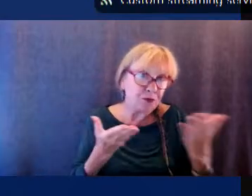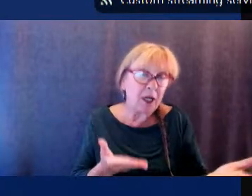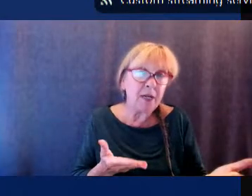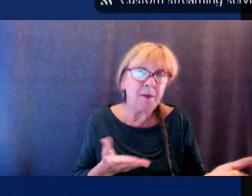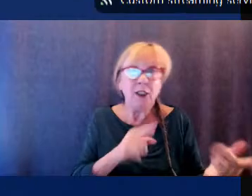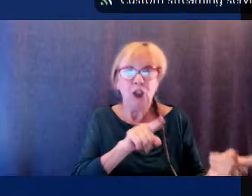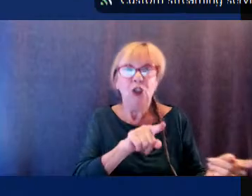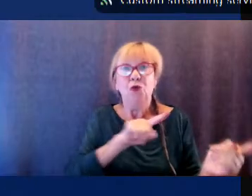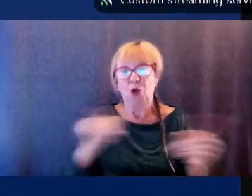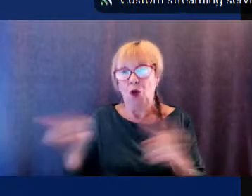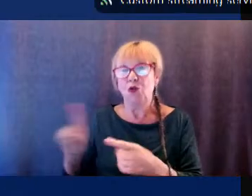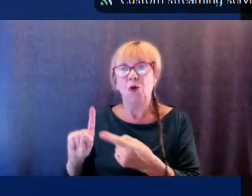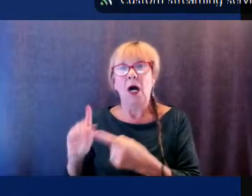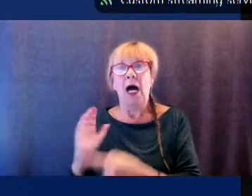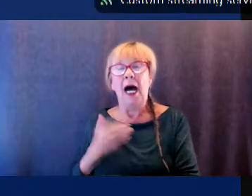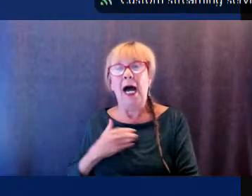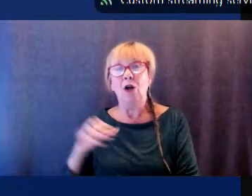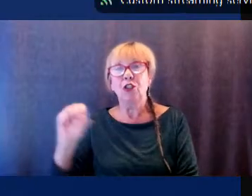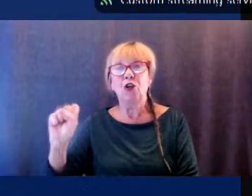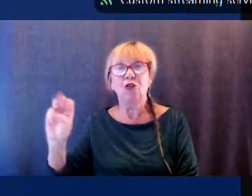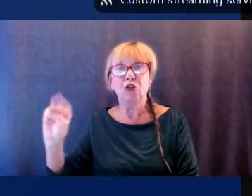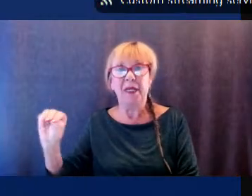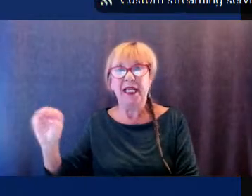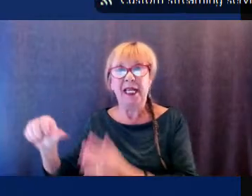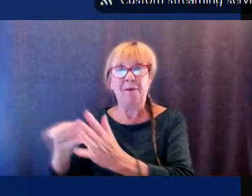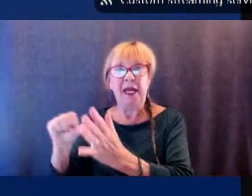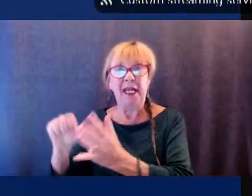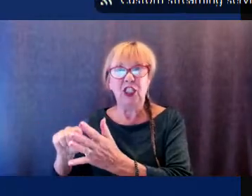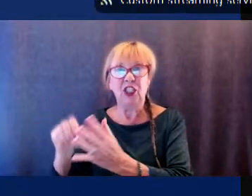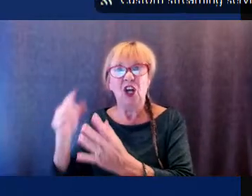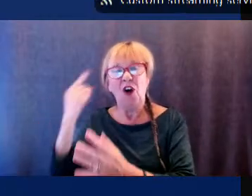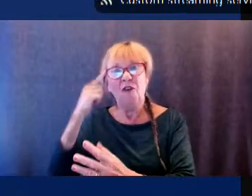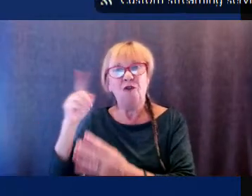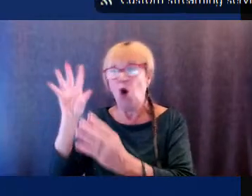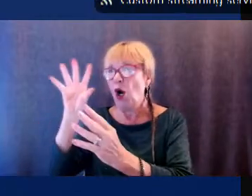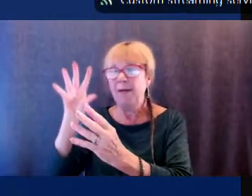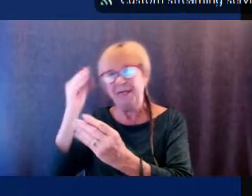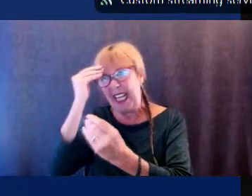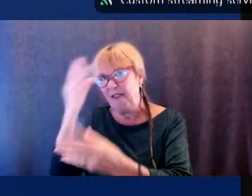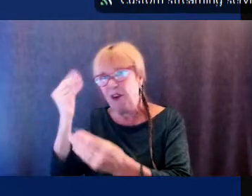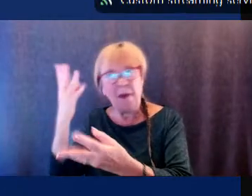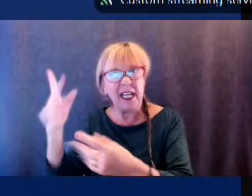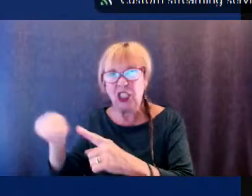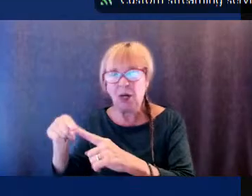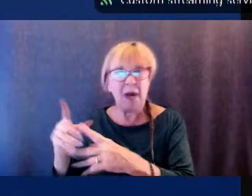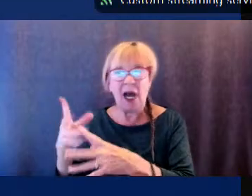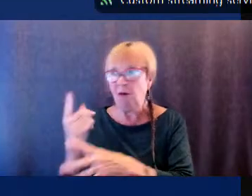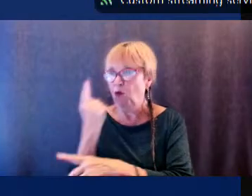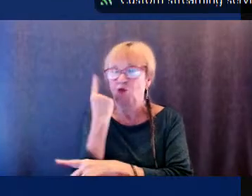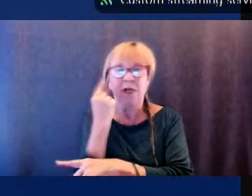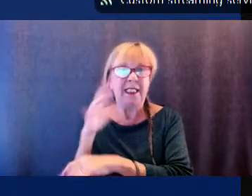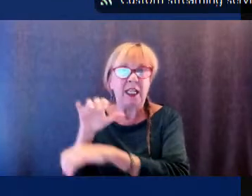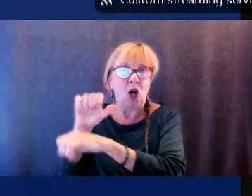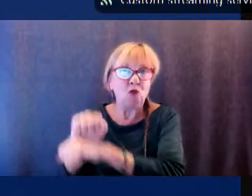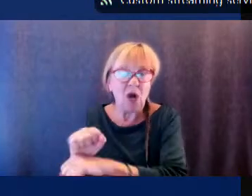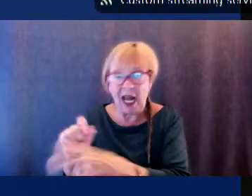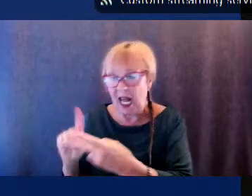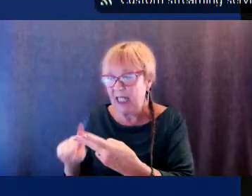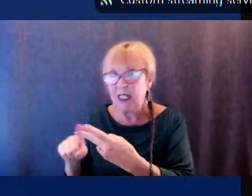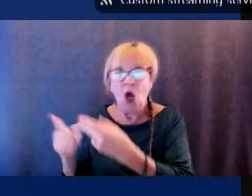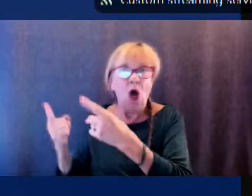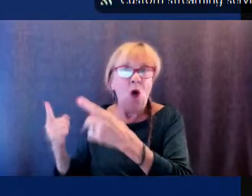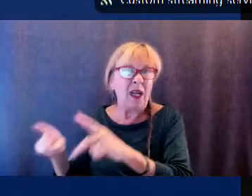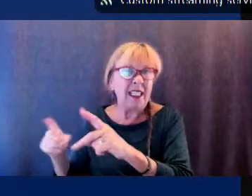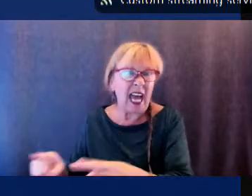go to our social media pages to find out information on recent arrests or things that are happening. Sometimes there's rumors that are spread